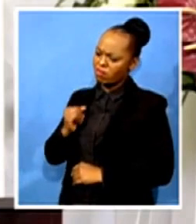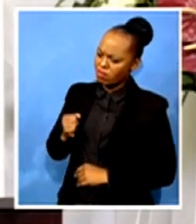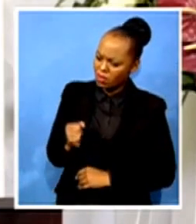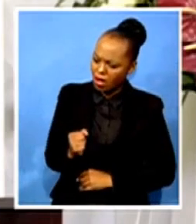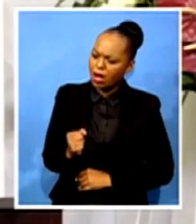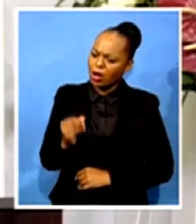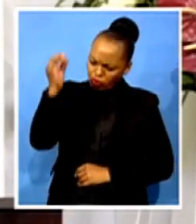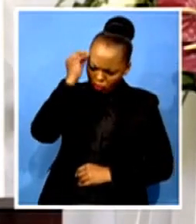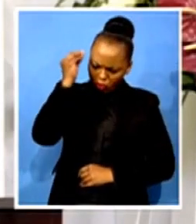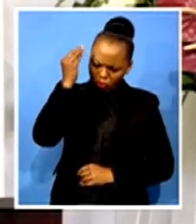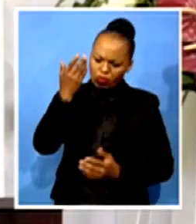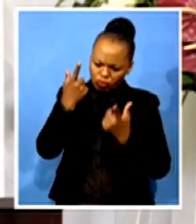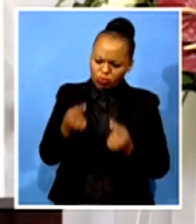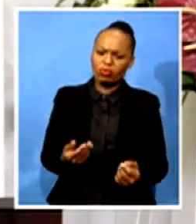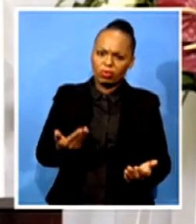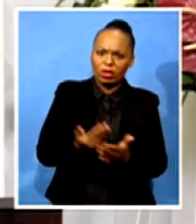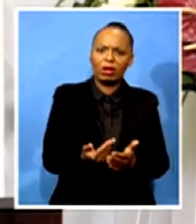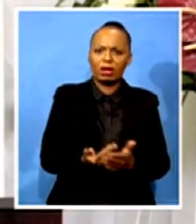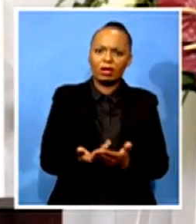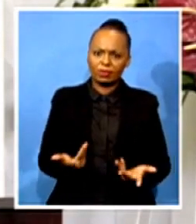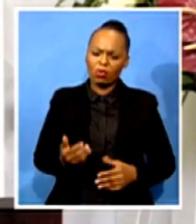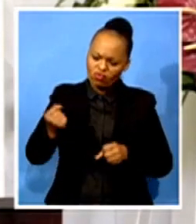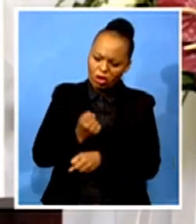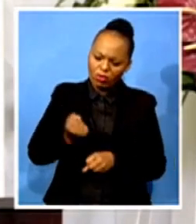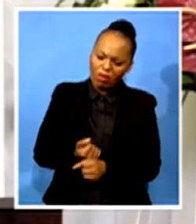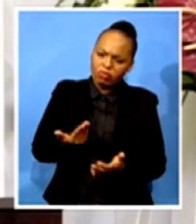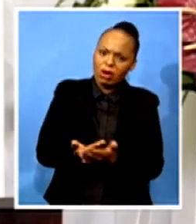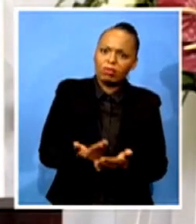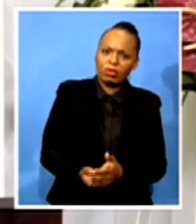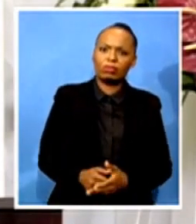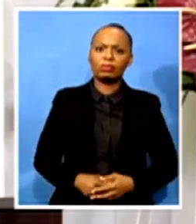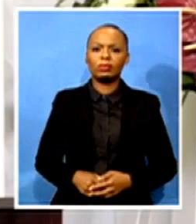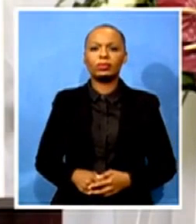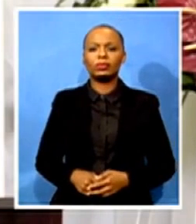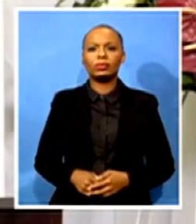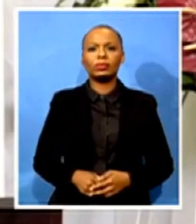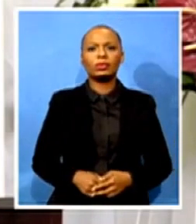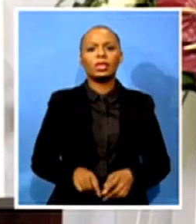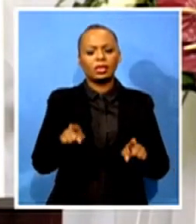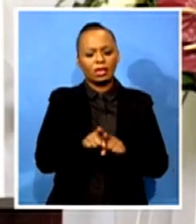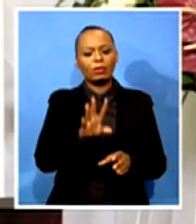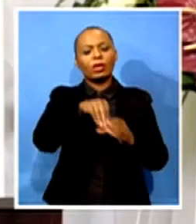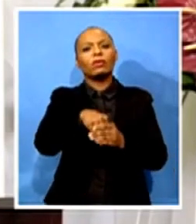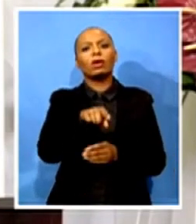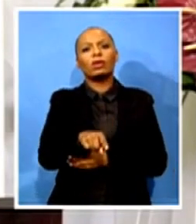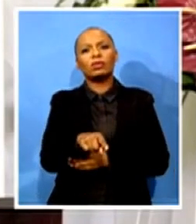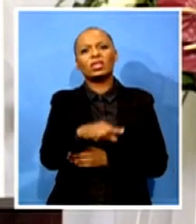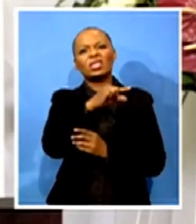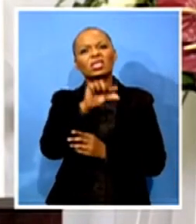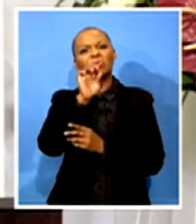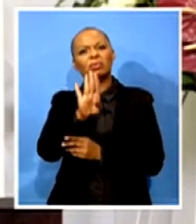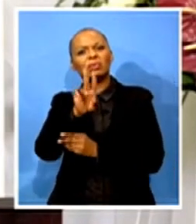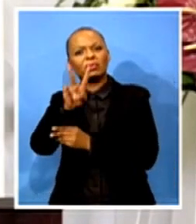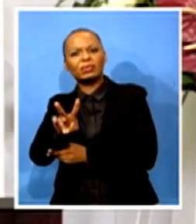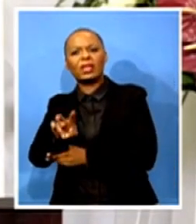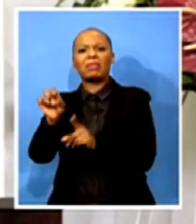We also became involved when the gender-based issues and the violence against older